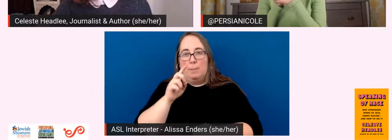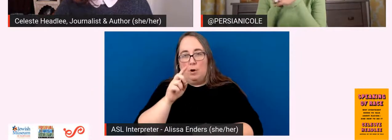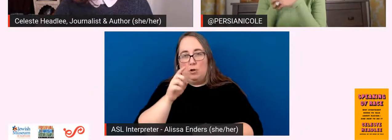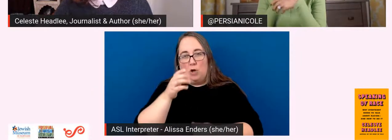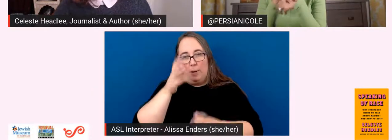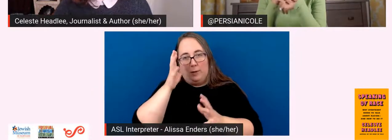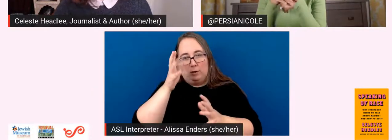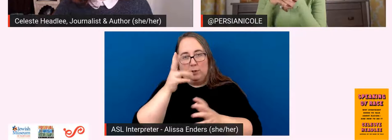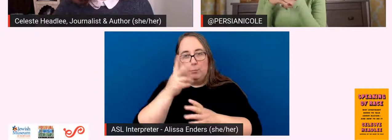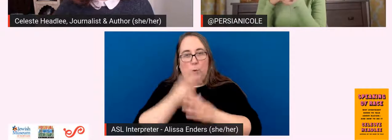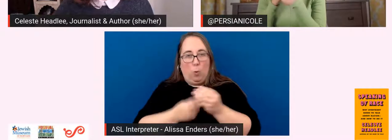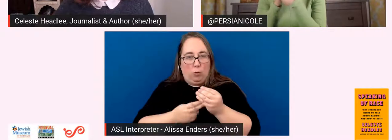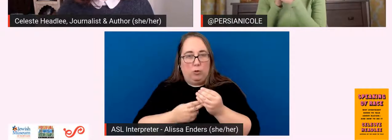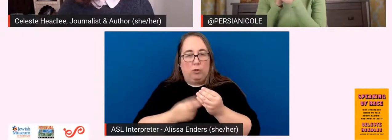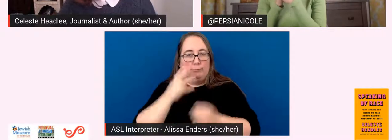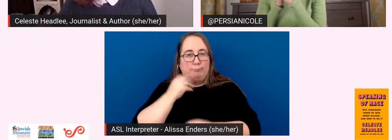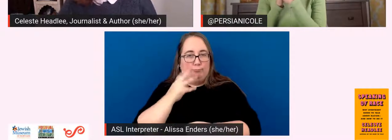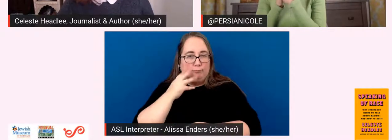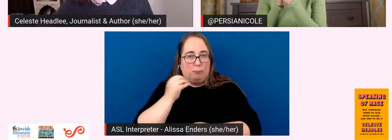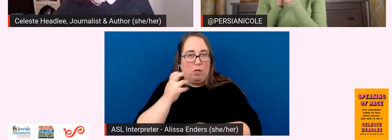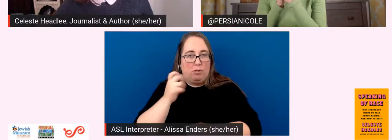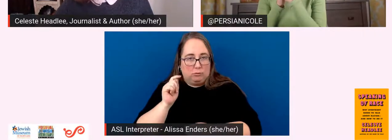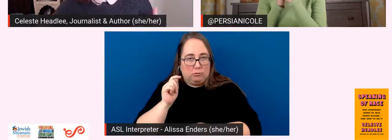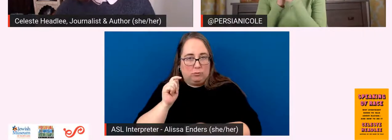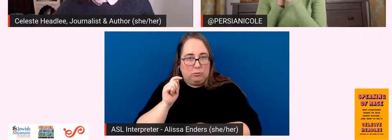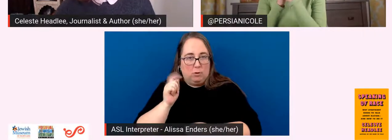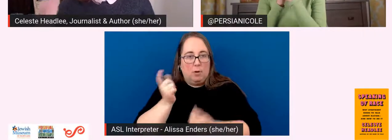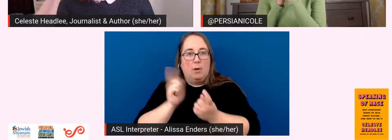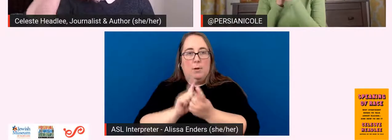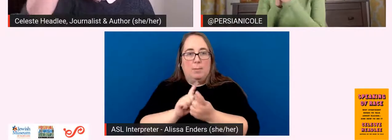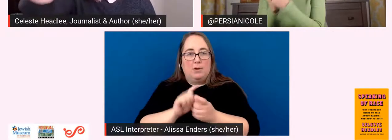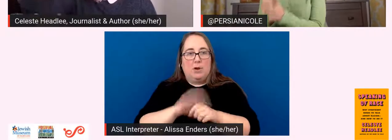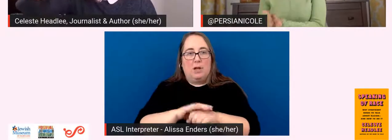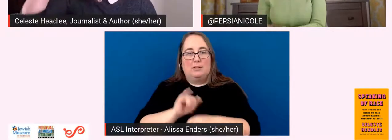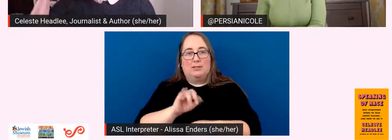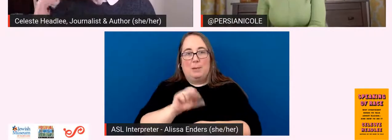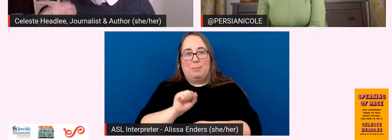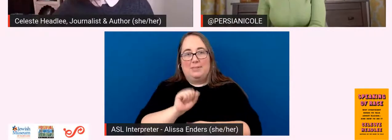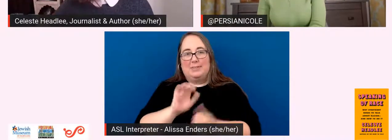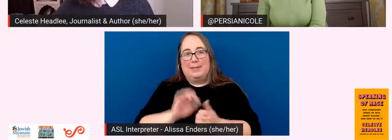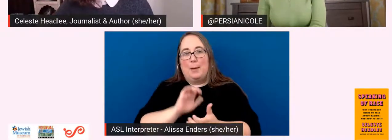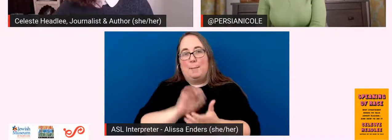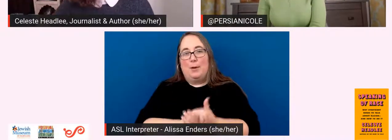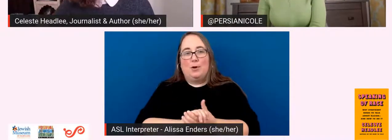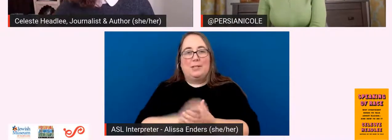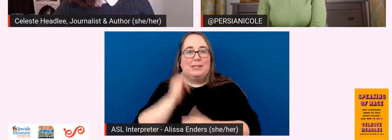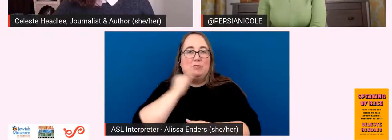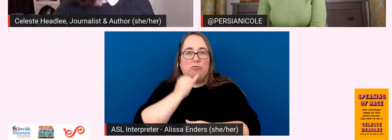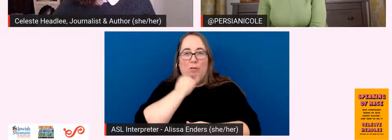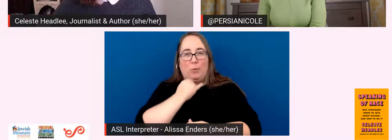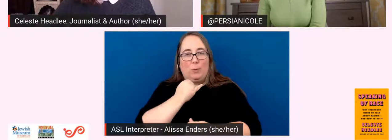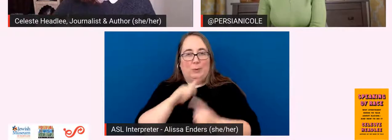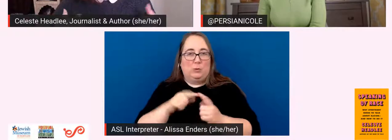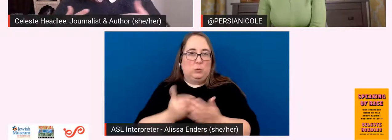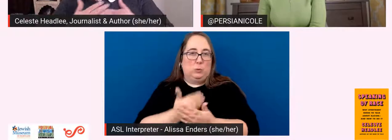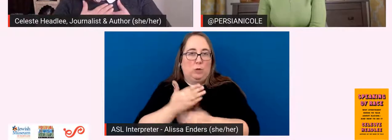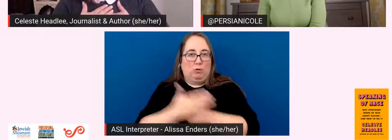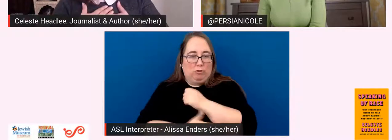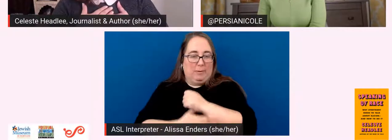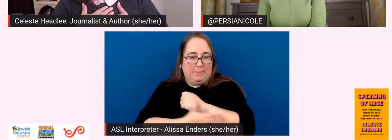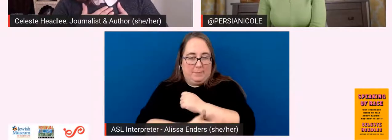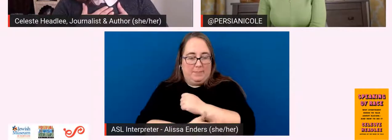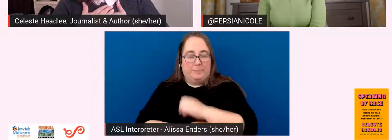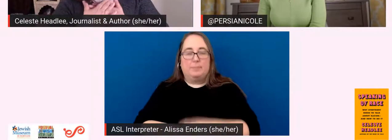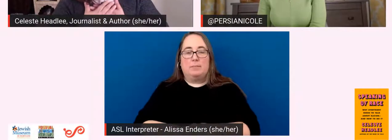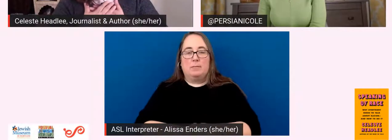both survivors of the Holocaust, who met on Cyprus and got married in Israel, a brand new country. And in at least